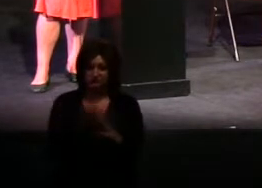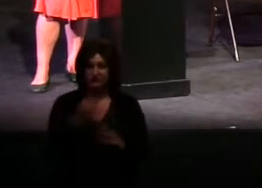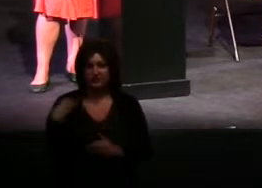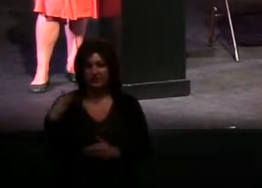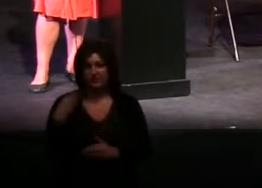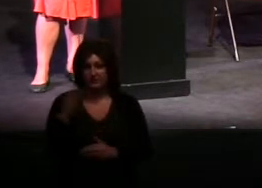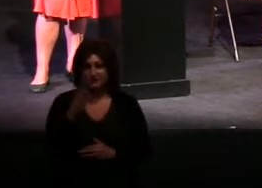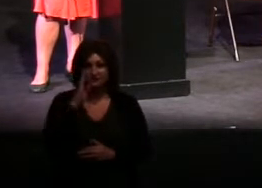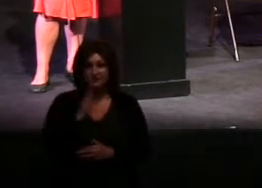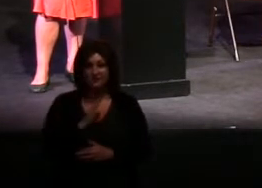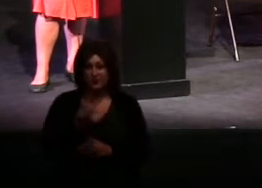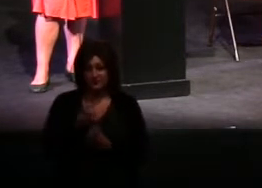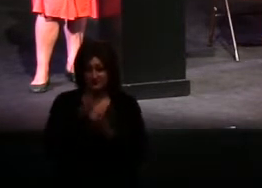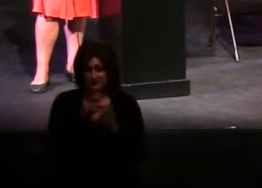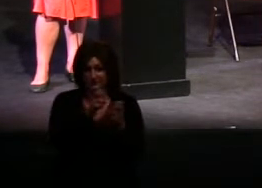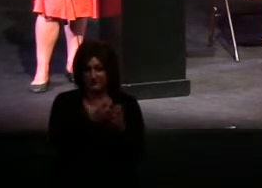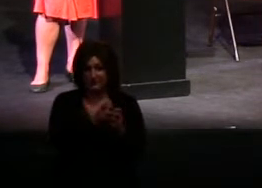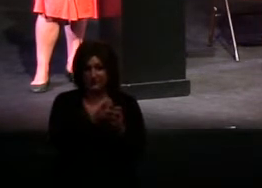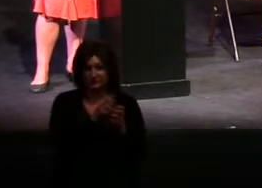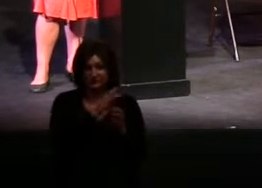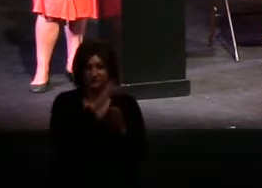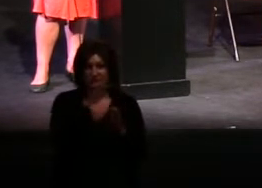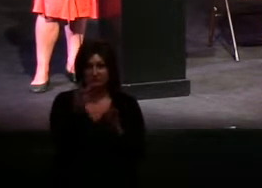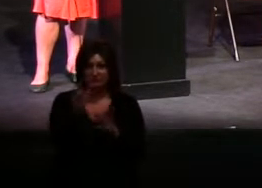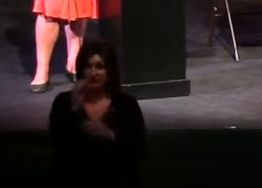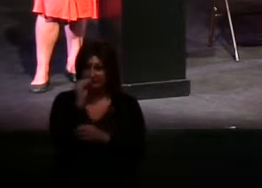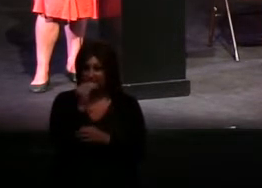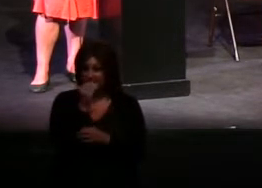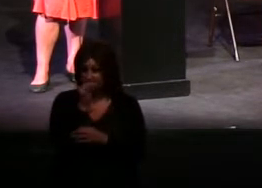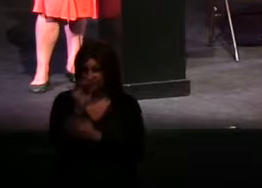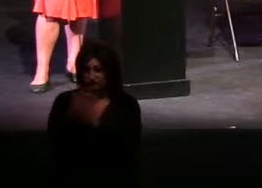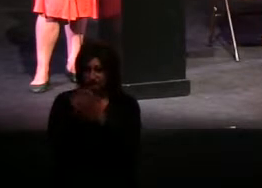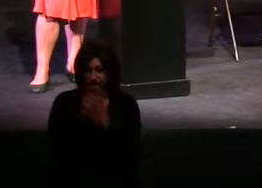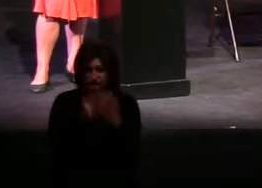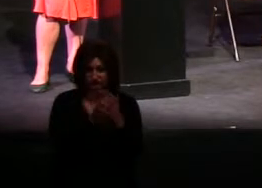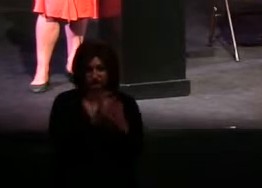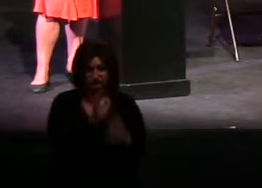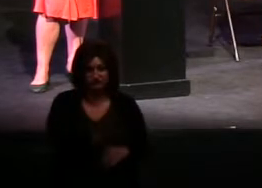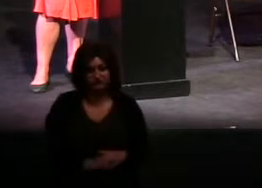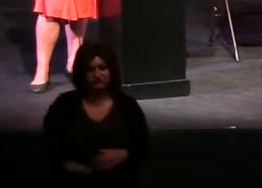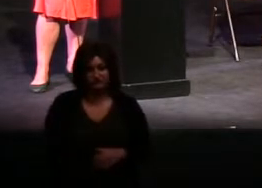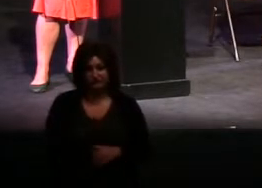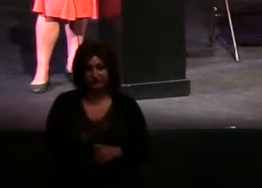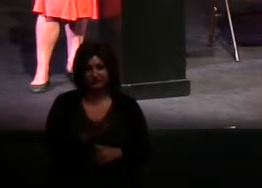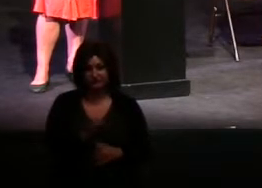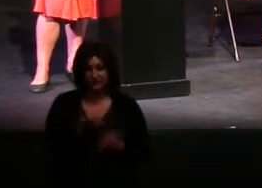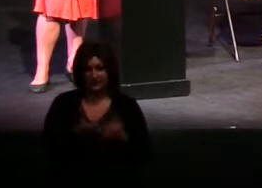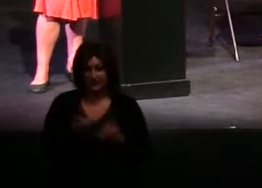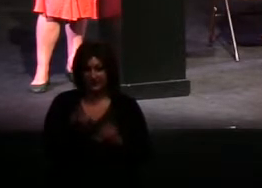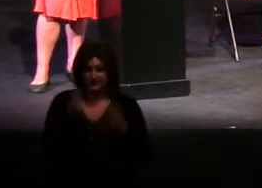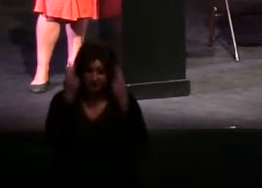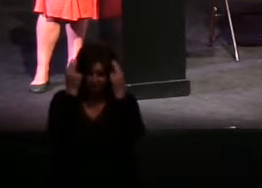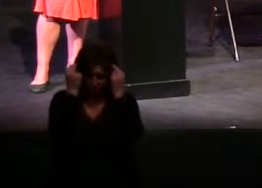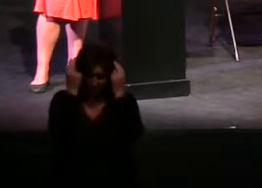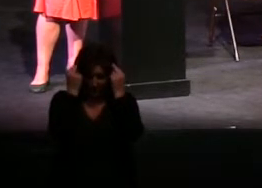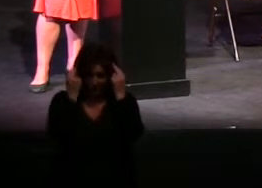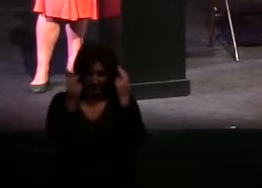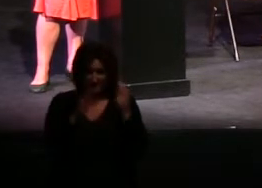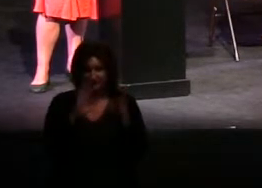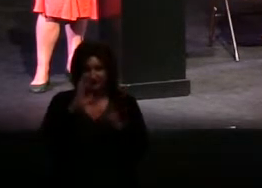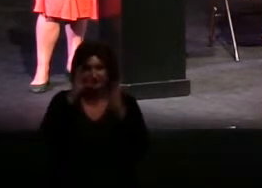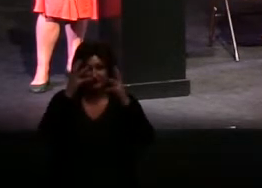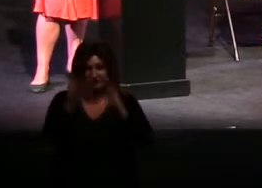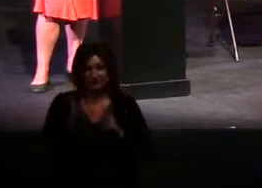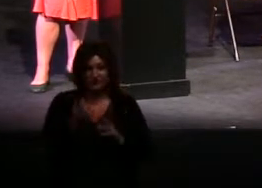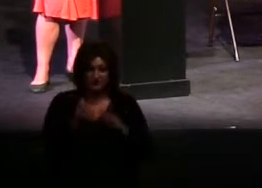ground squirrels, forbs, the flowers of grasslands, last little rabbit, her confusion